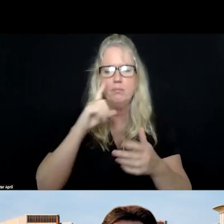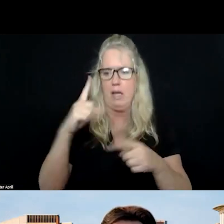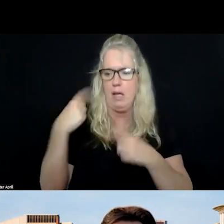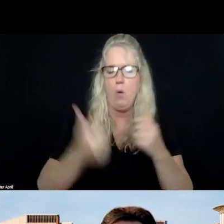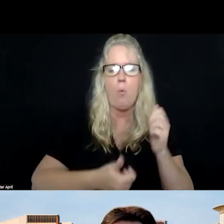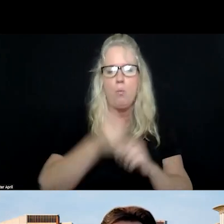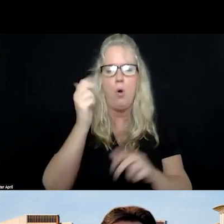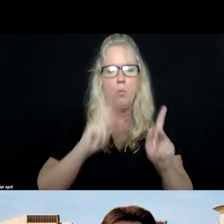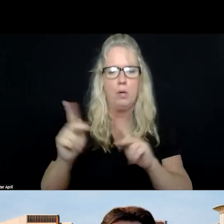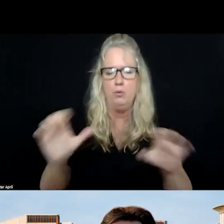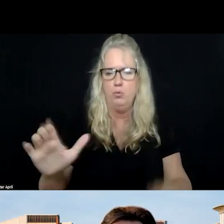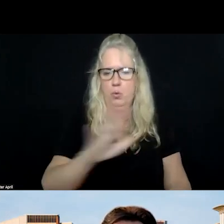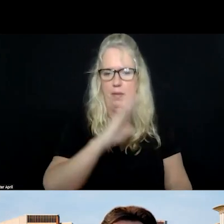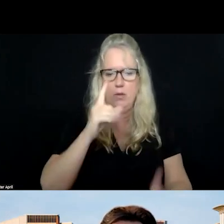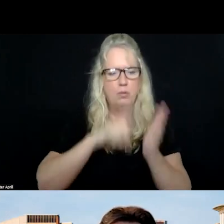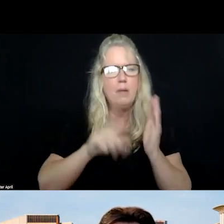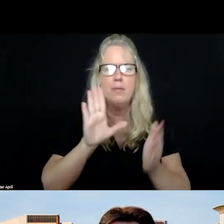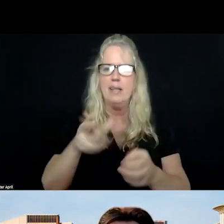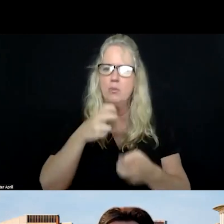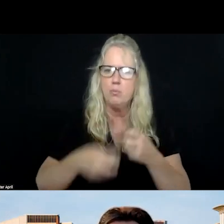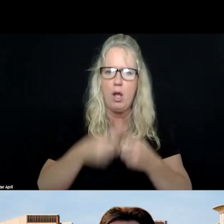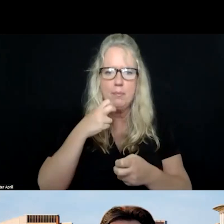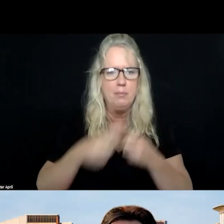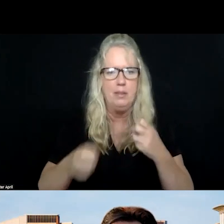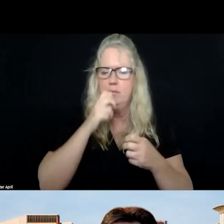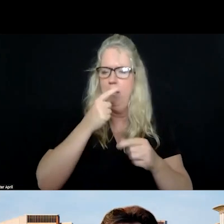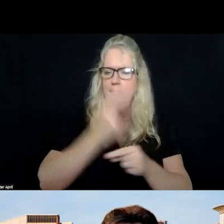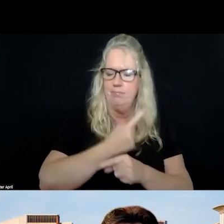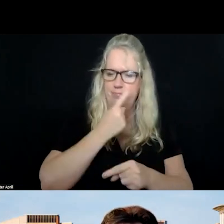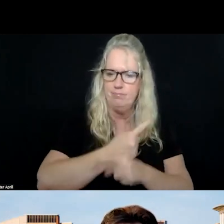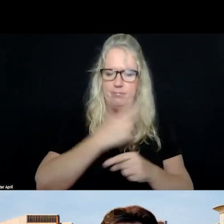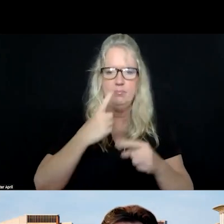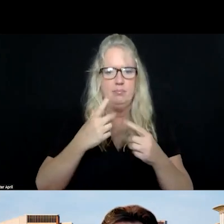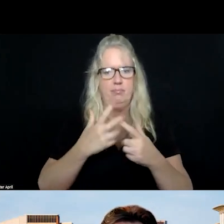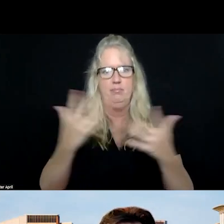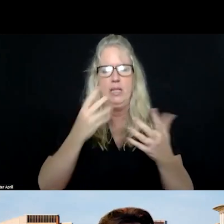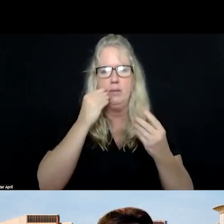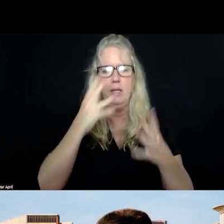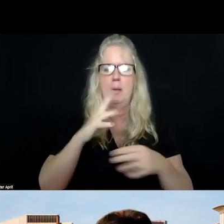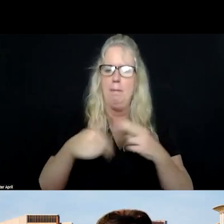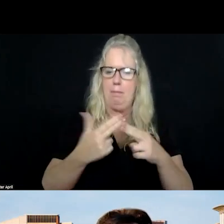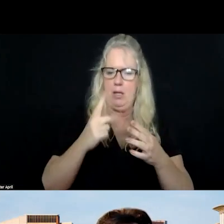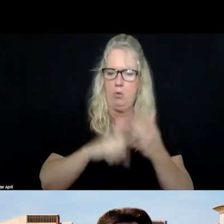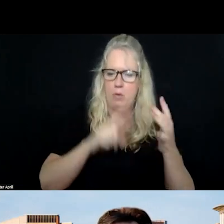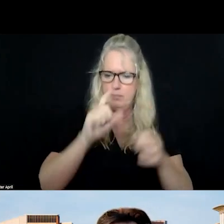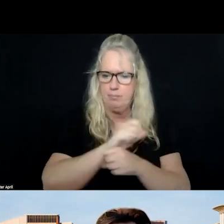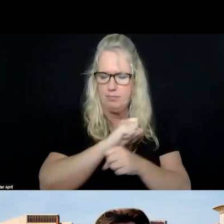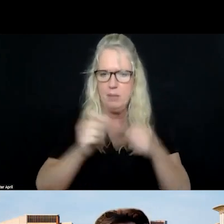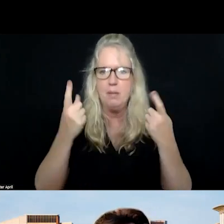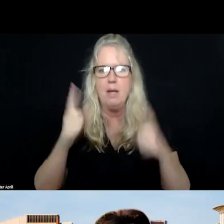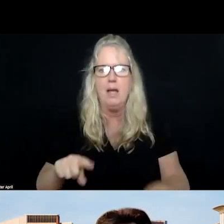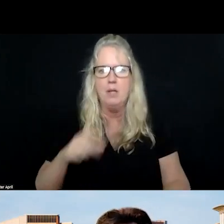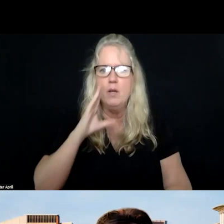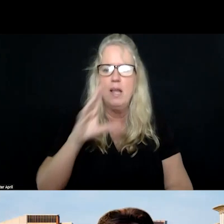do research, are a problem. They lack timely, accurate, or rich information about what really happened, particularly for an event